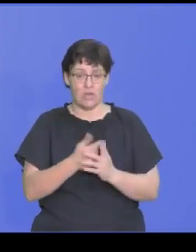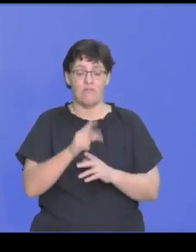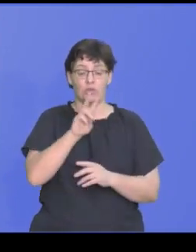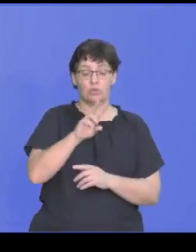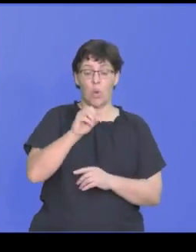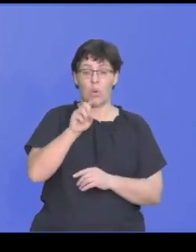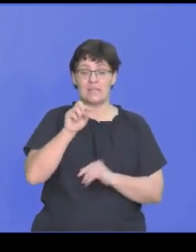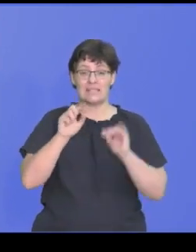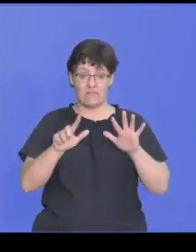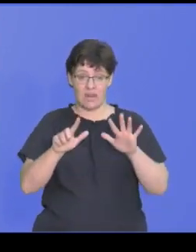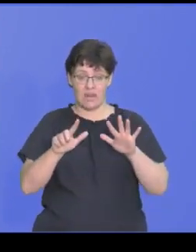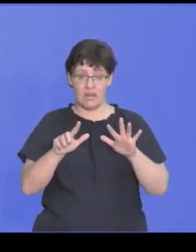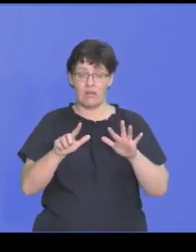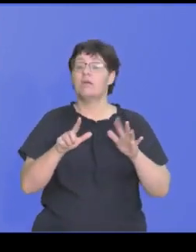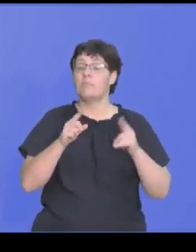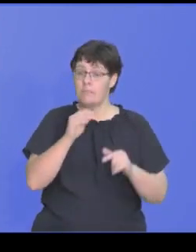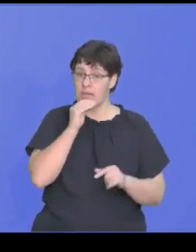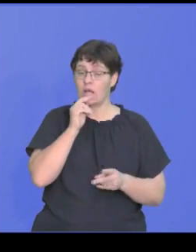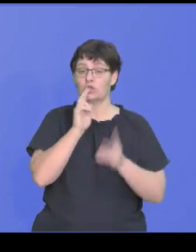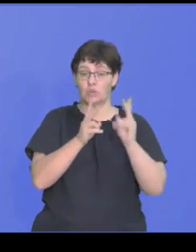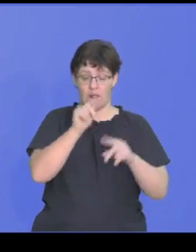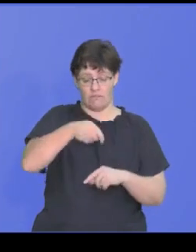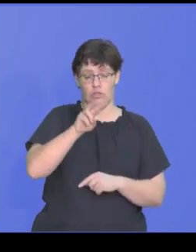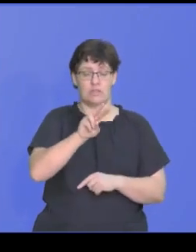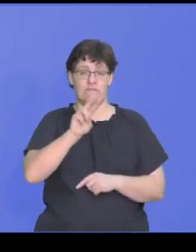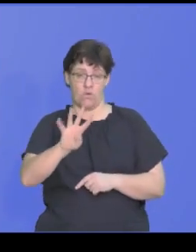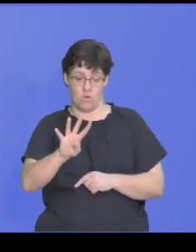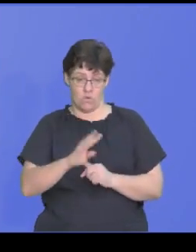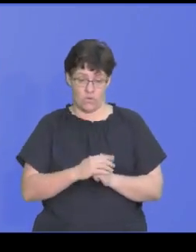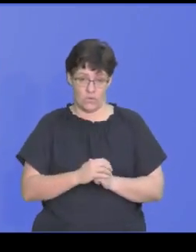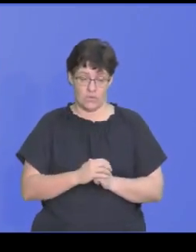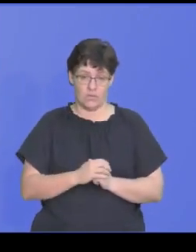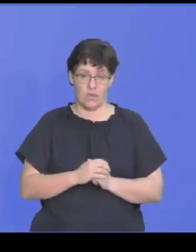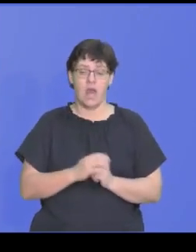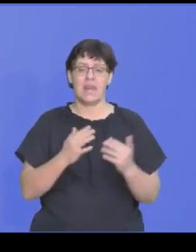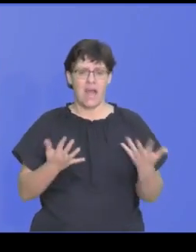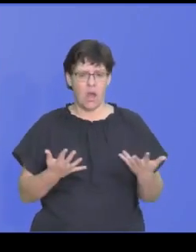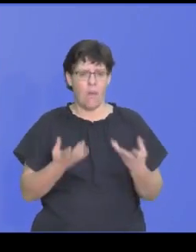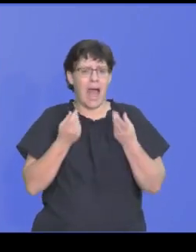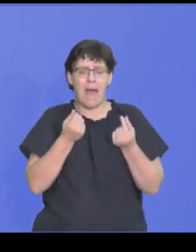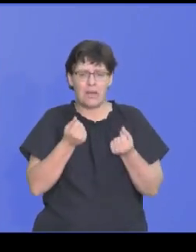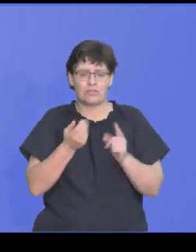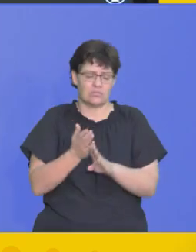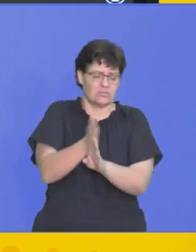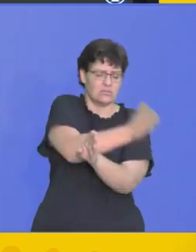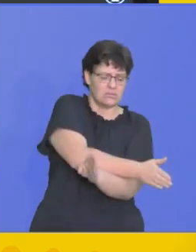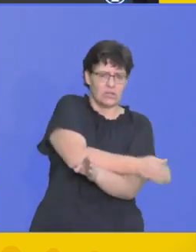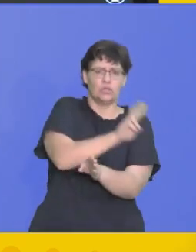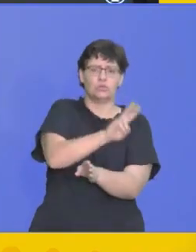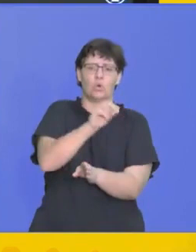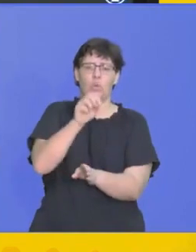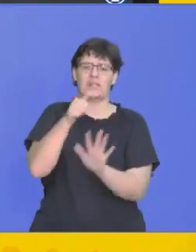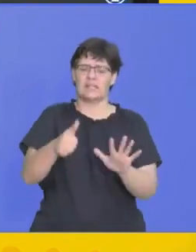2017, I had it, it was 12 Rand 24. So now how much did it cost